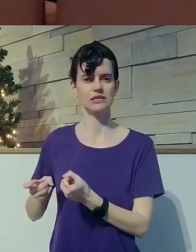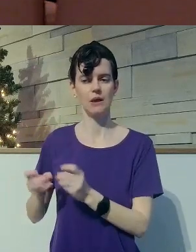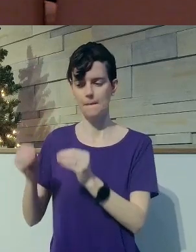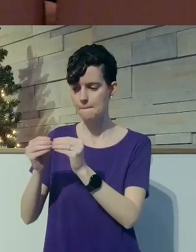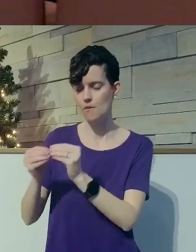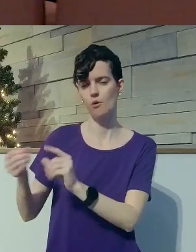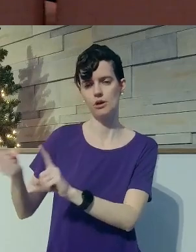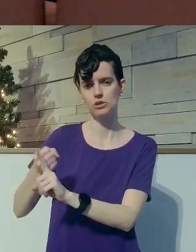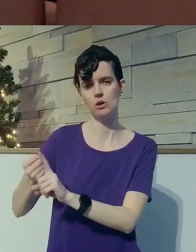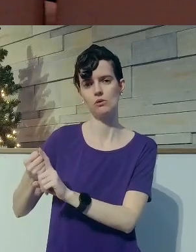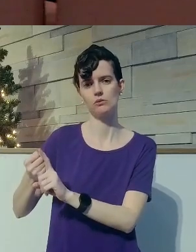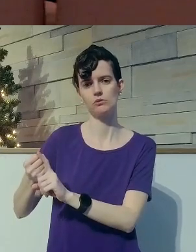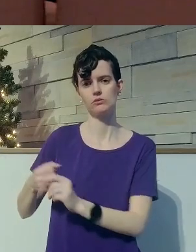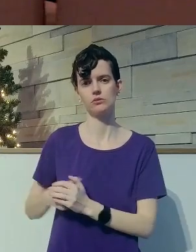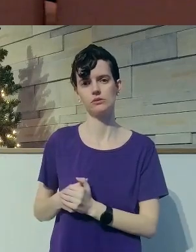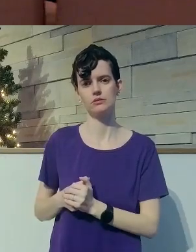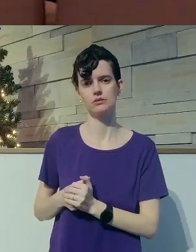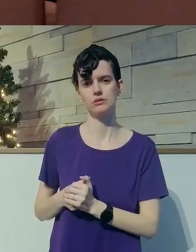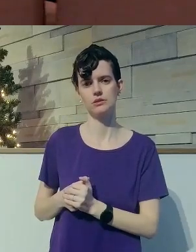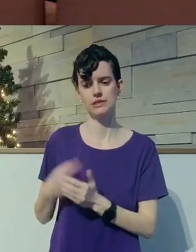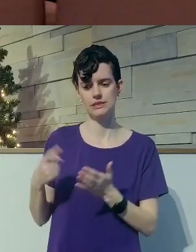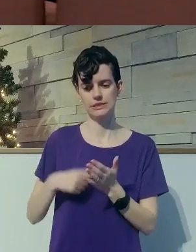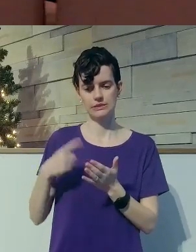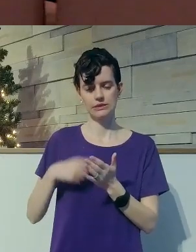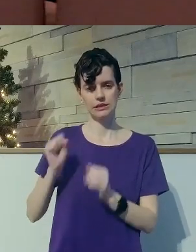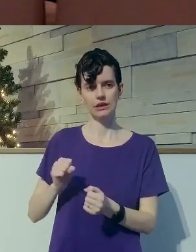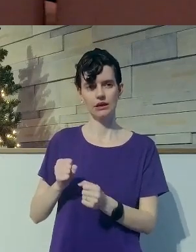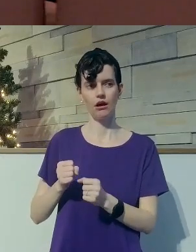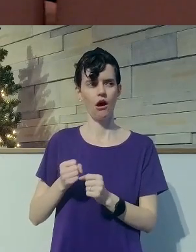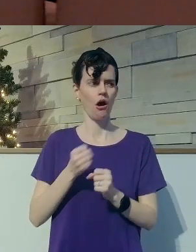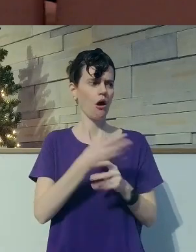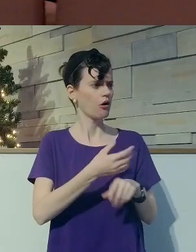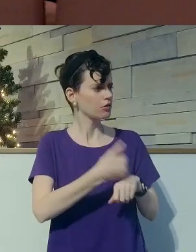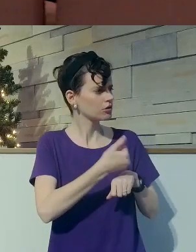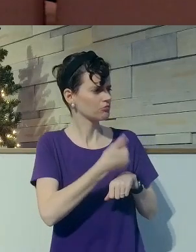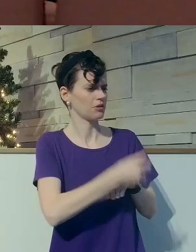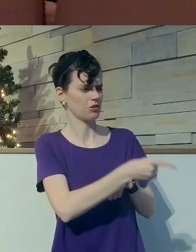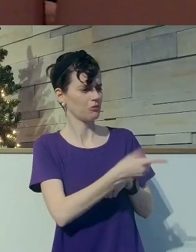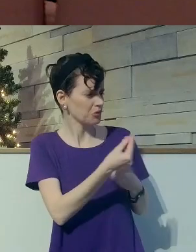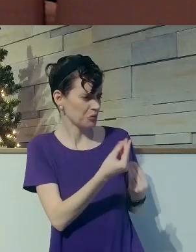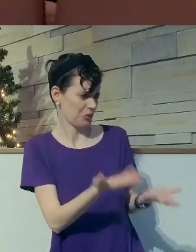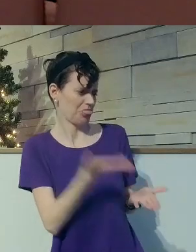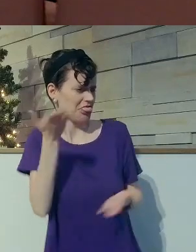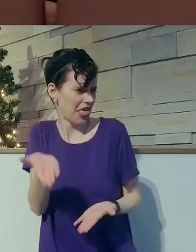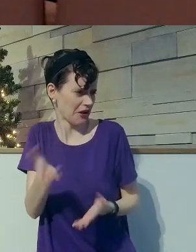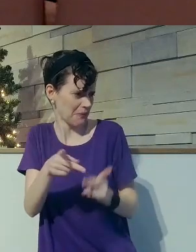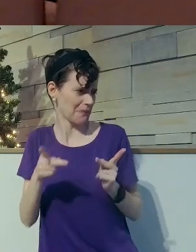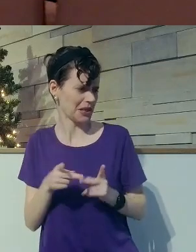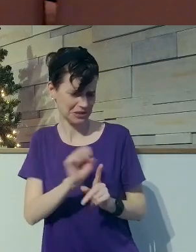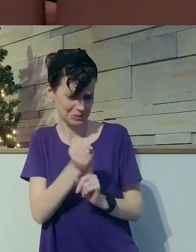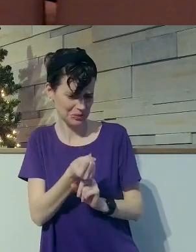and more assaults. And at times, it can even turn into blame the victim. Well, what were you doing there? Why were you in